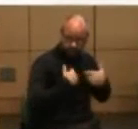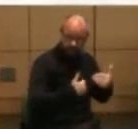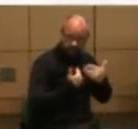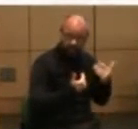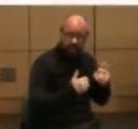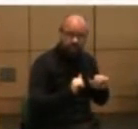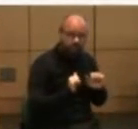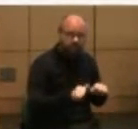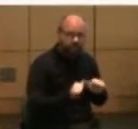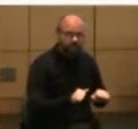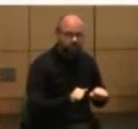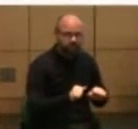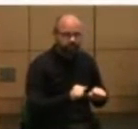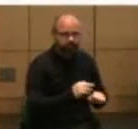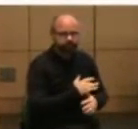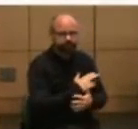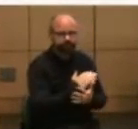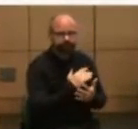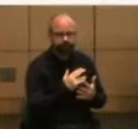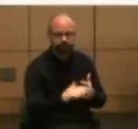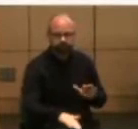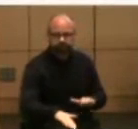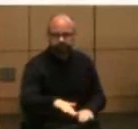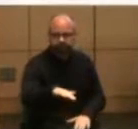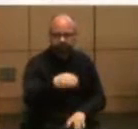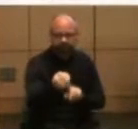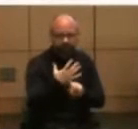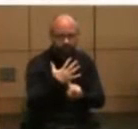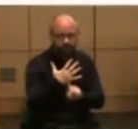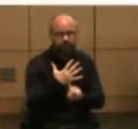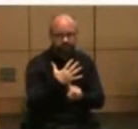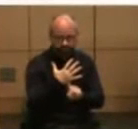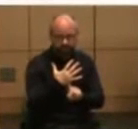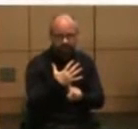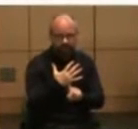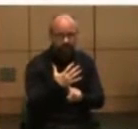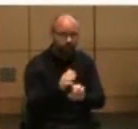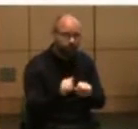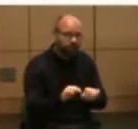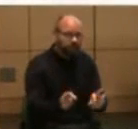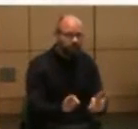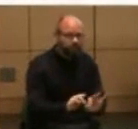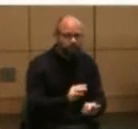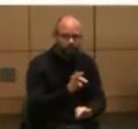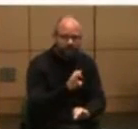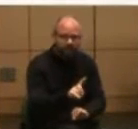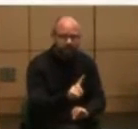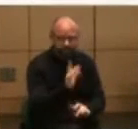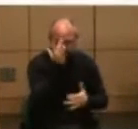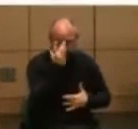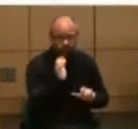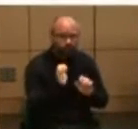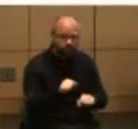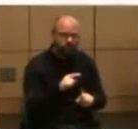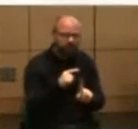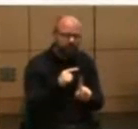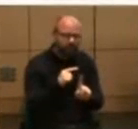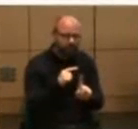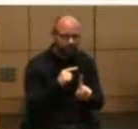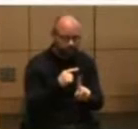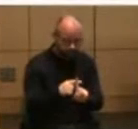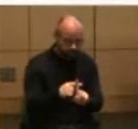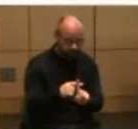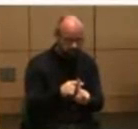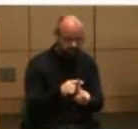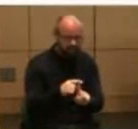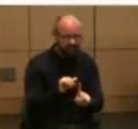that you've been exposed at some time during your childhood, and it could have been a very, very mild illness. And so you could be positive, and so it doesn't help if it's